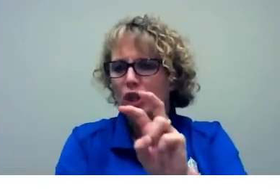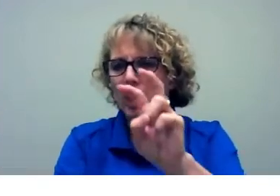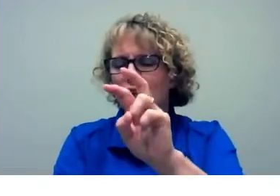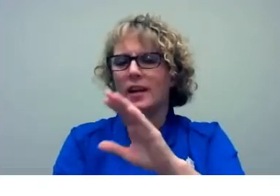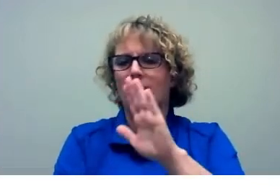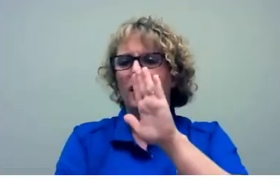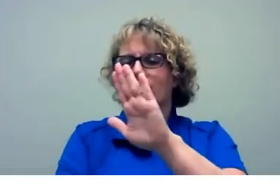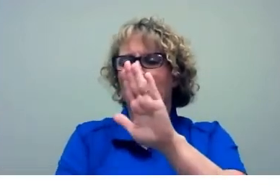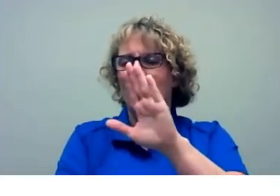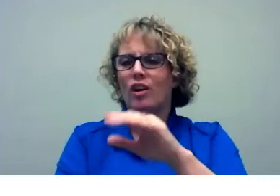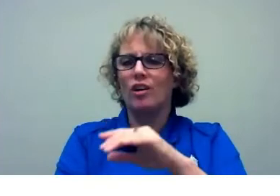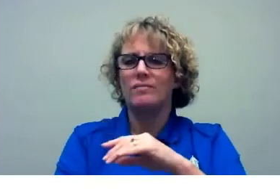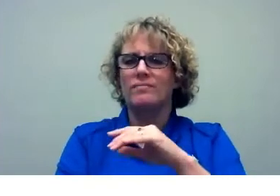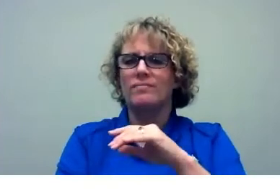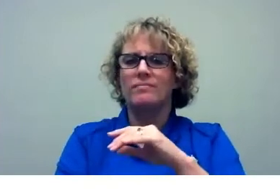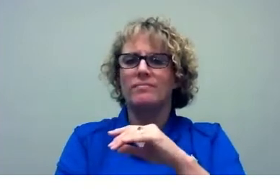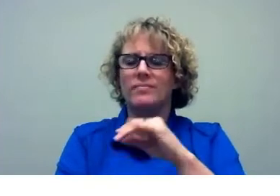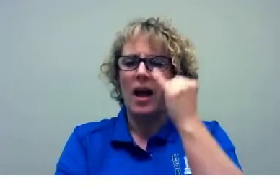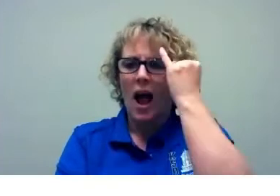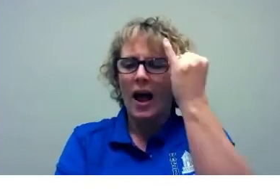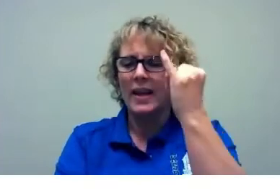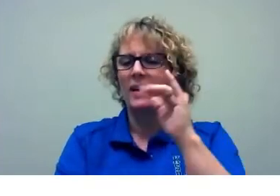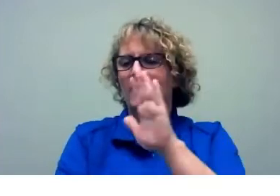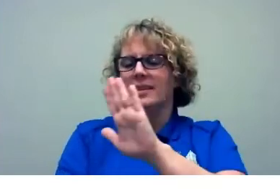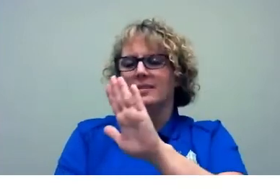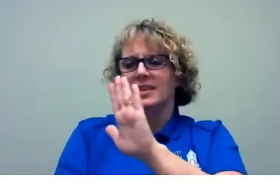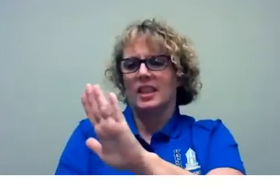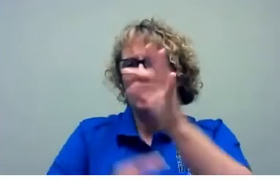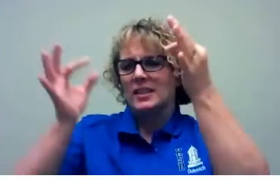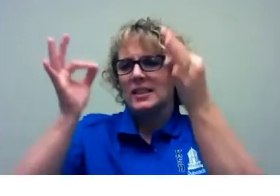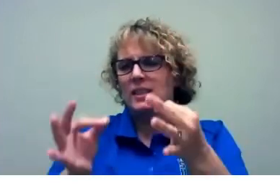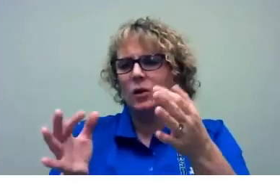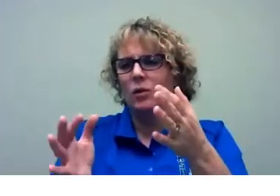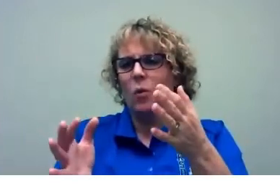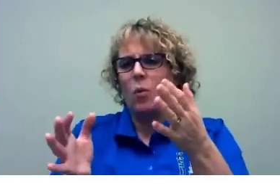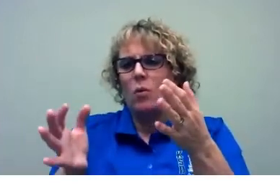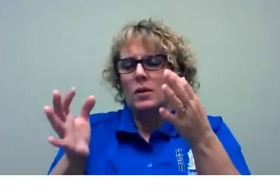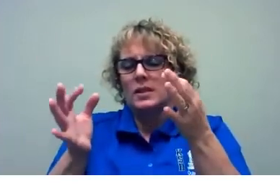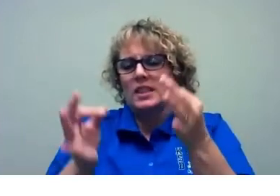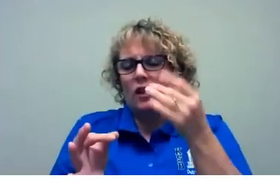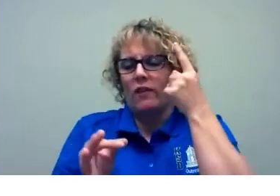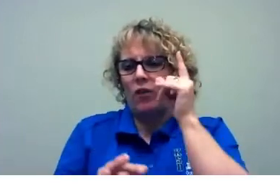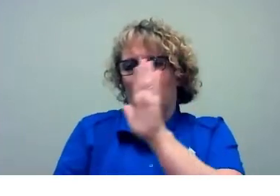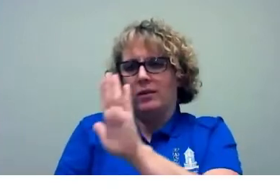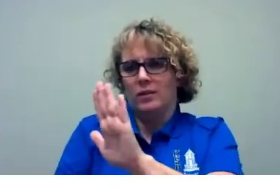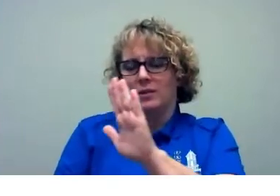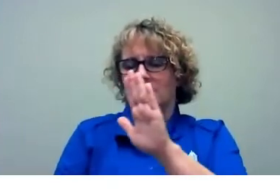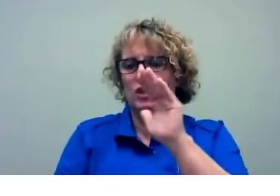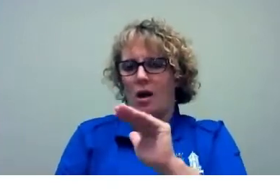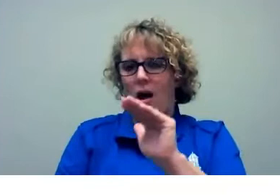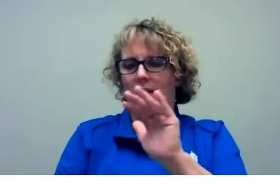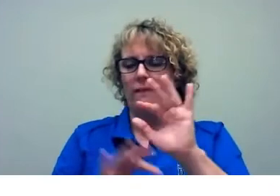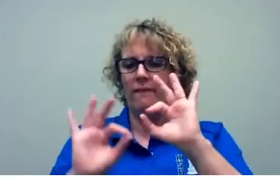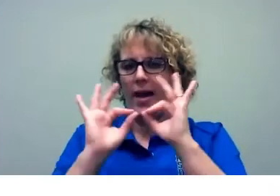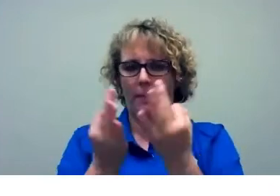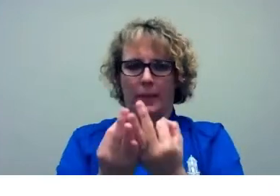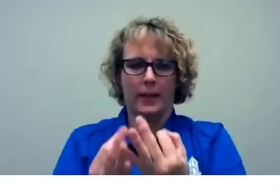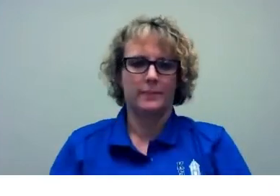just offer them a listening ear to understand their journeys, their ideas, and their decisions